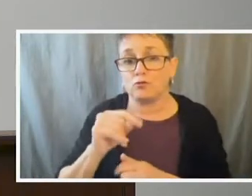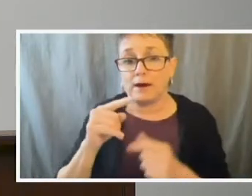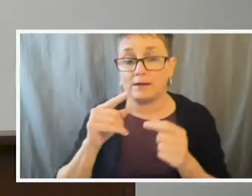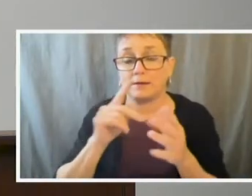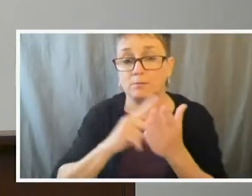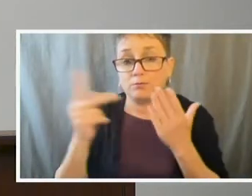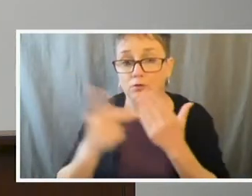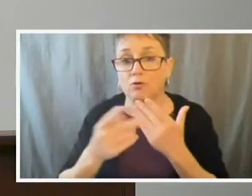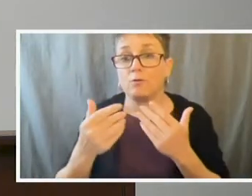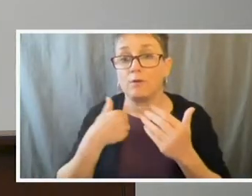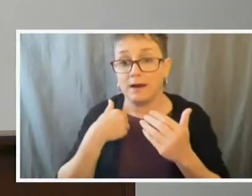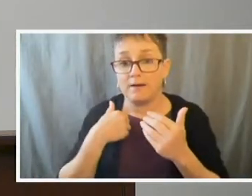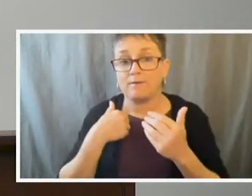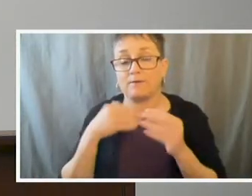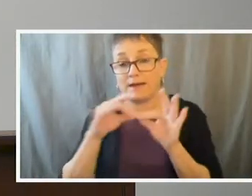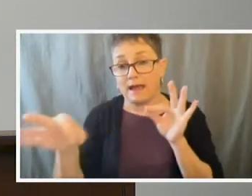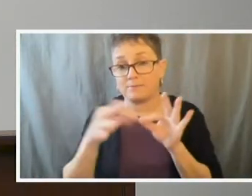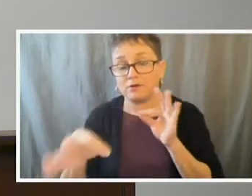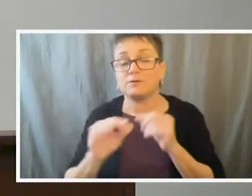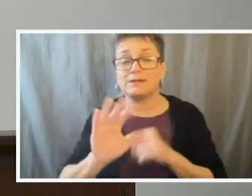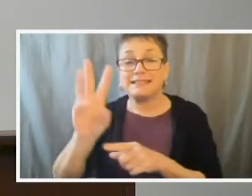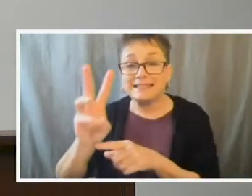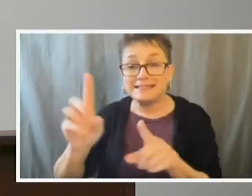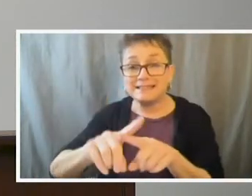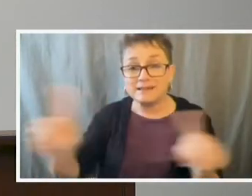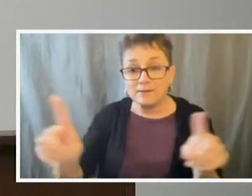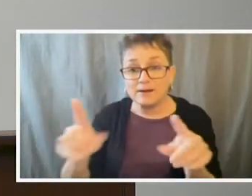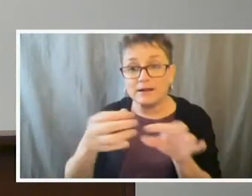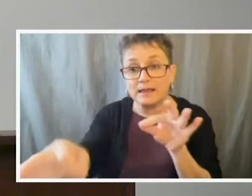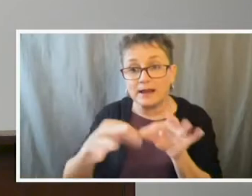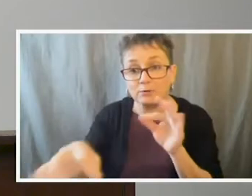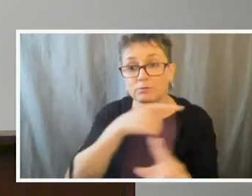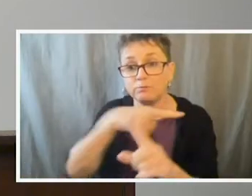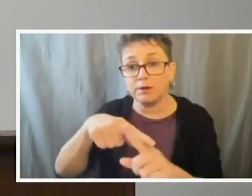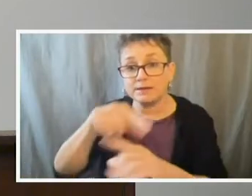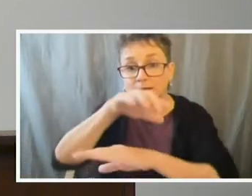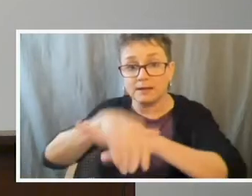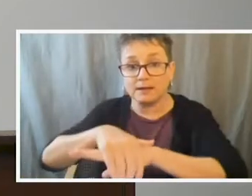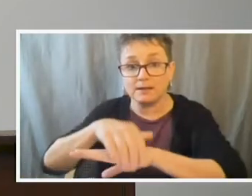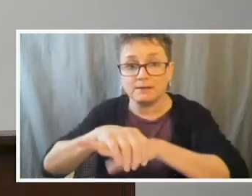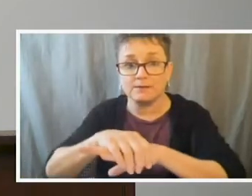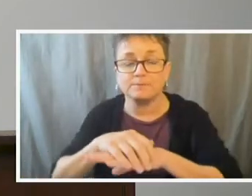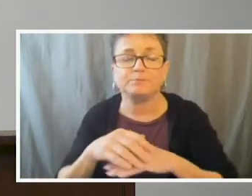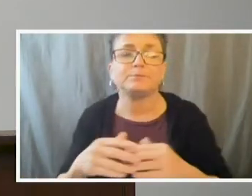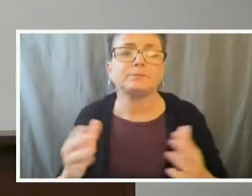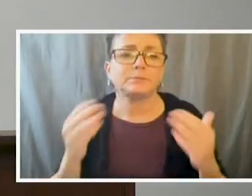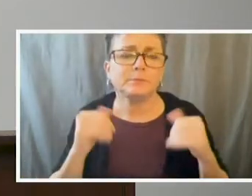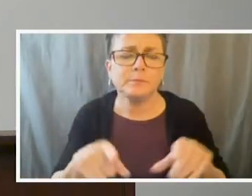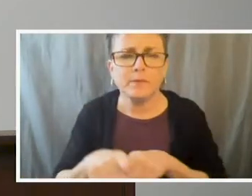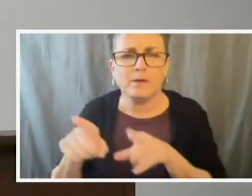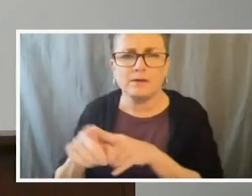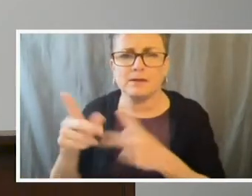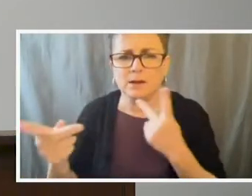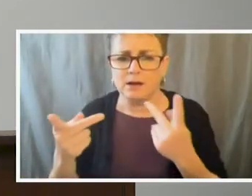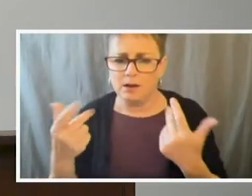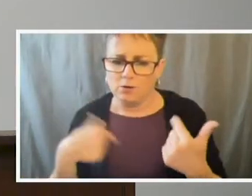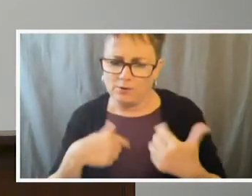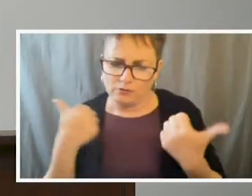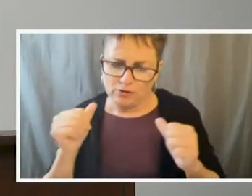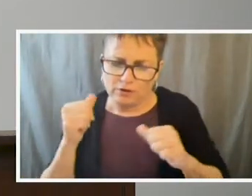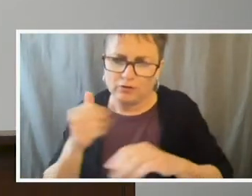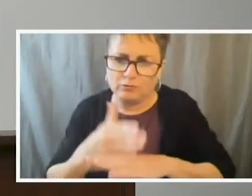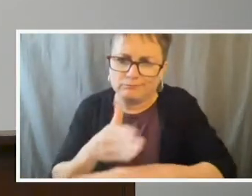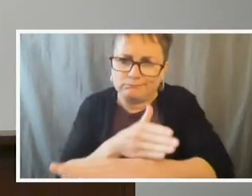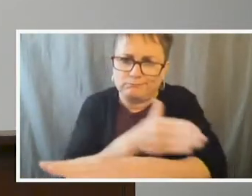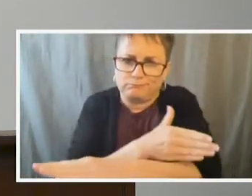addition to English. Beyond leveraging technology to enhance system-wide accessibility, we are focused on improving our infrastructure to achieve this